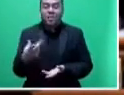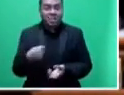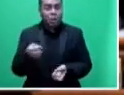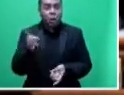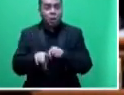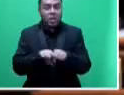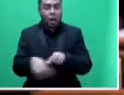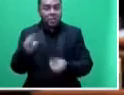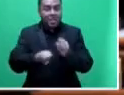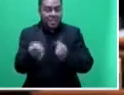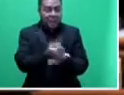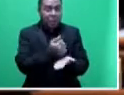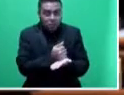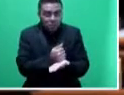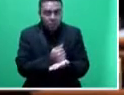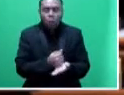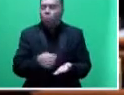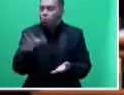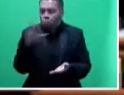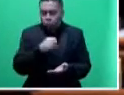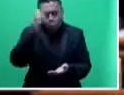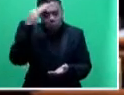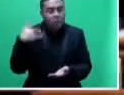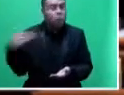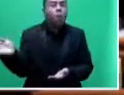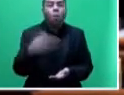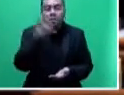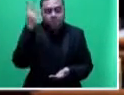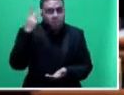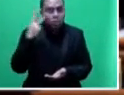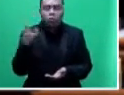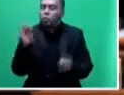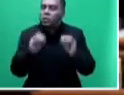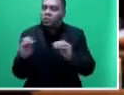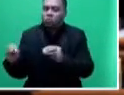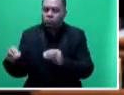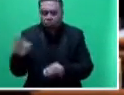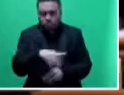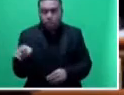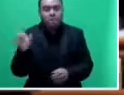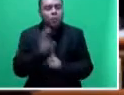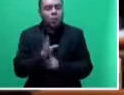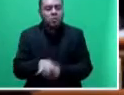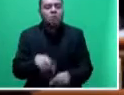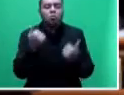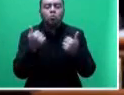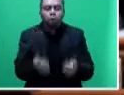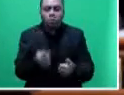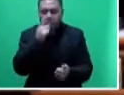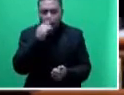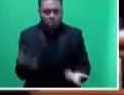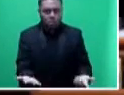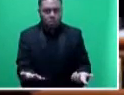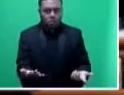and accounting, I would like to remind parents that they have a responsibility to teach children the importance of being good people. Learning starts at home. Ensuring